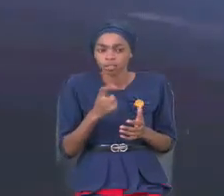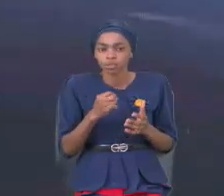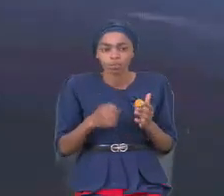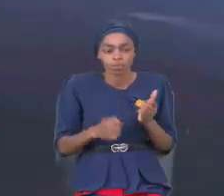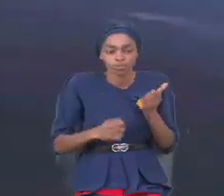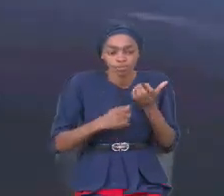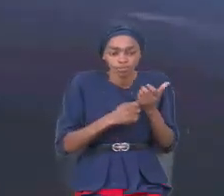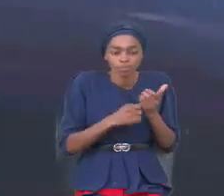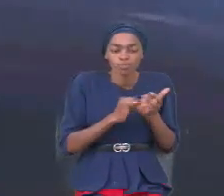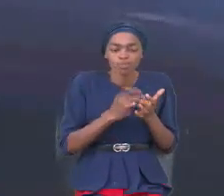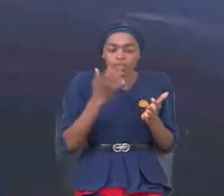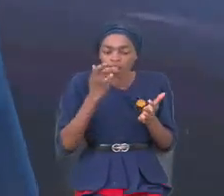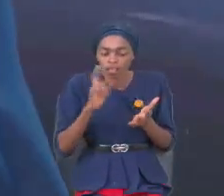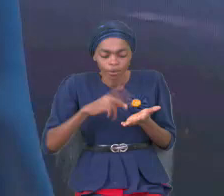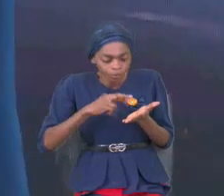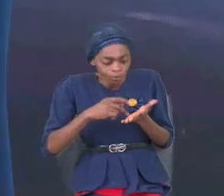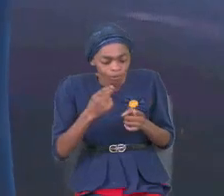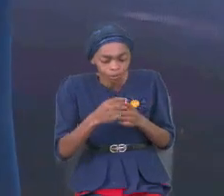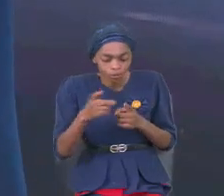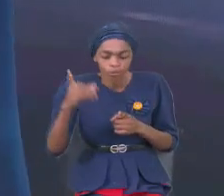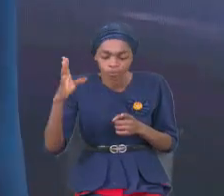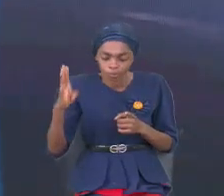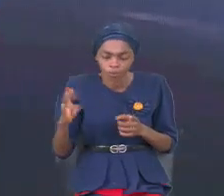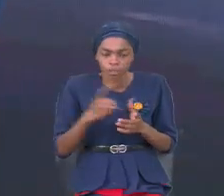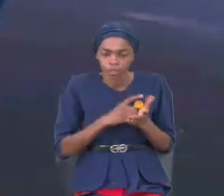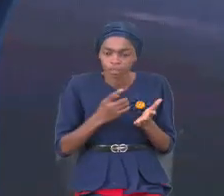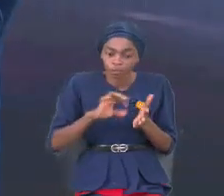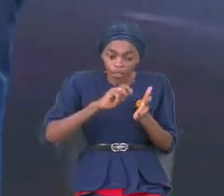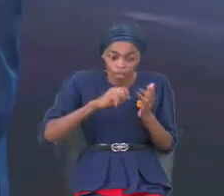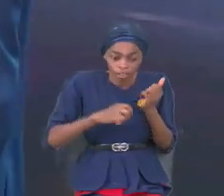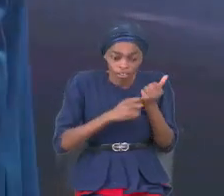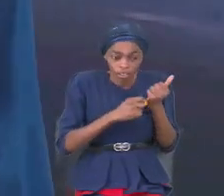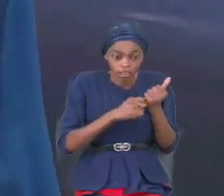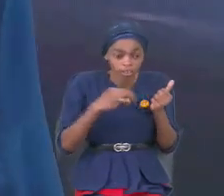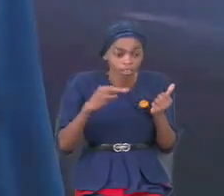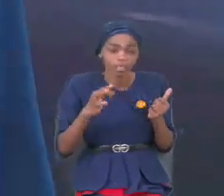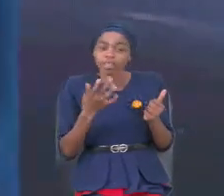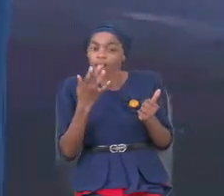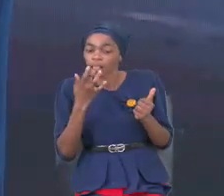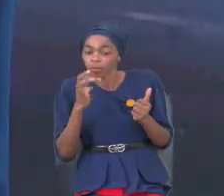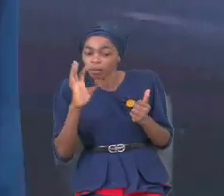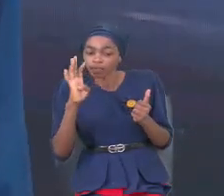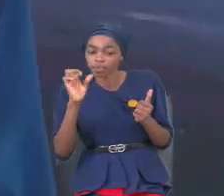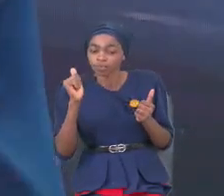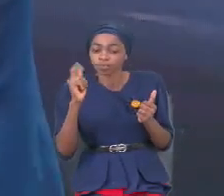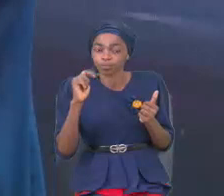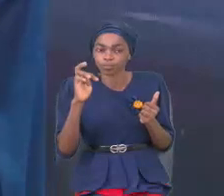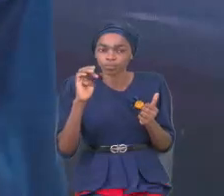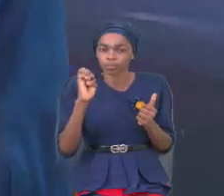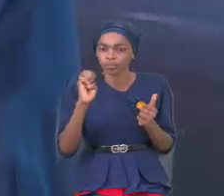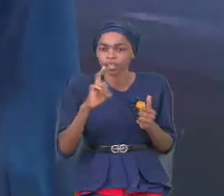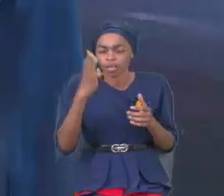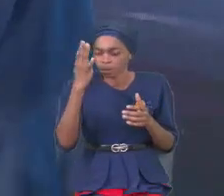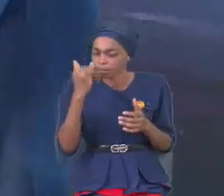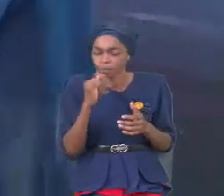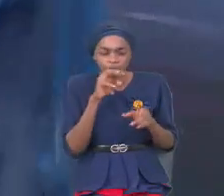battery with listening to inspiring songs, you're charging the battery by looking at other people that have got the call, like you got